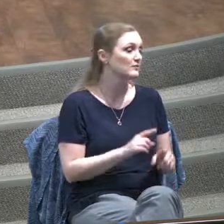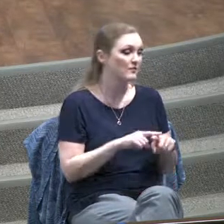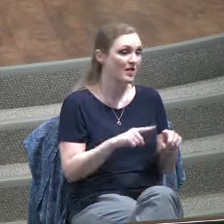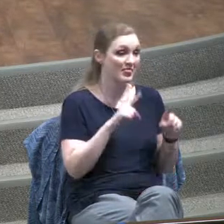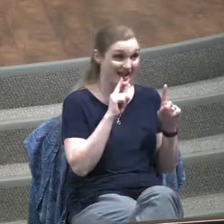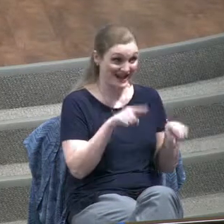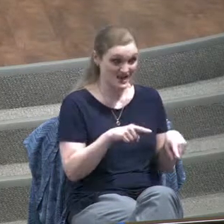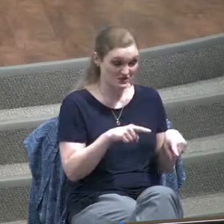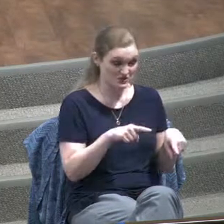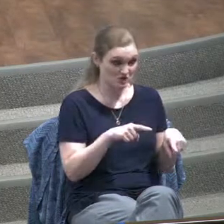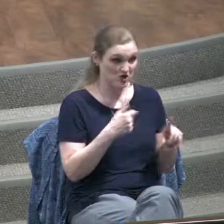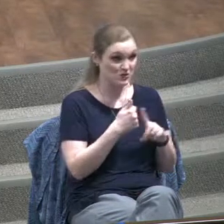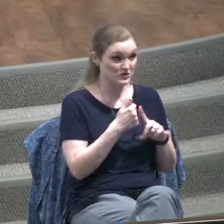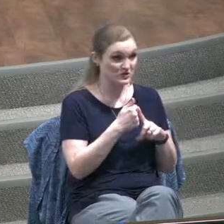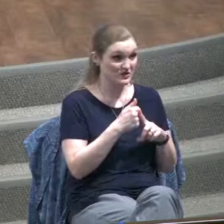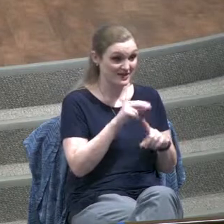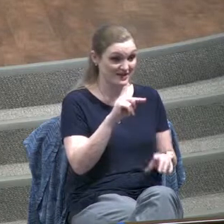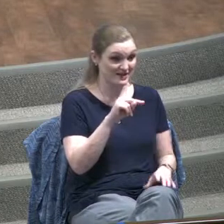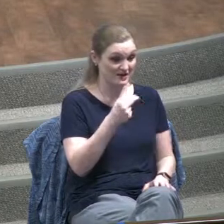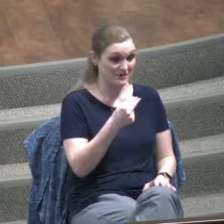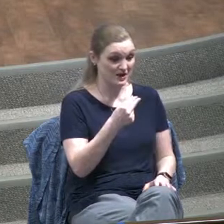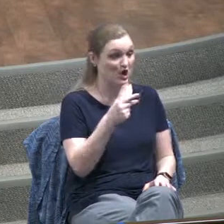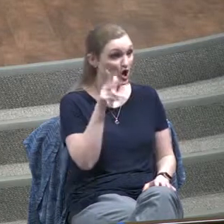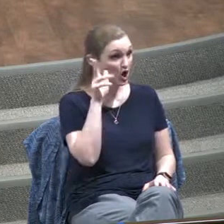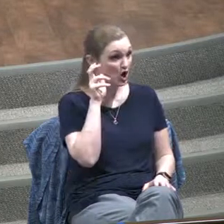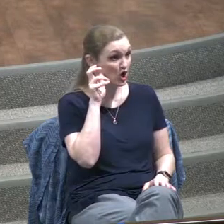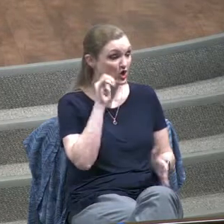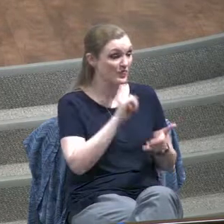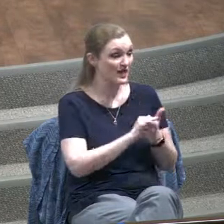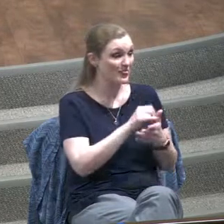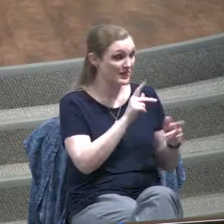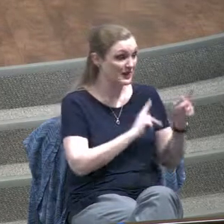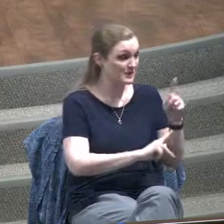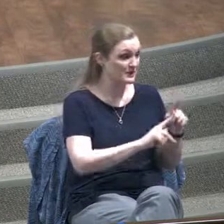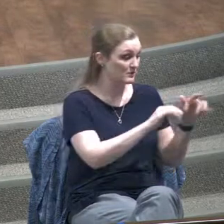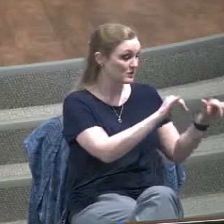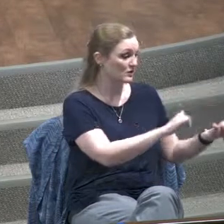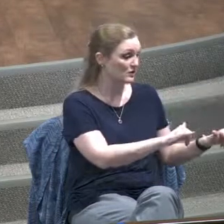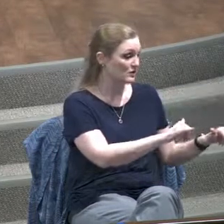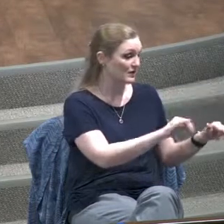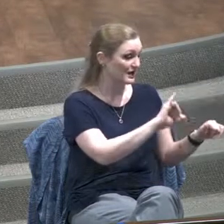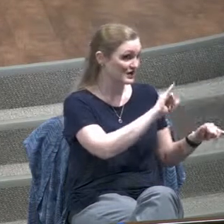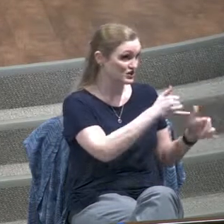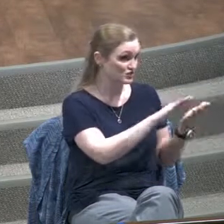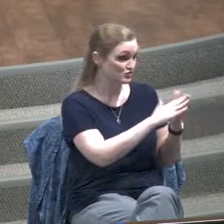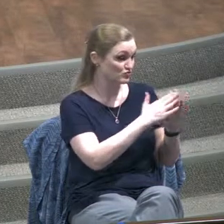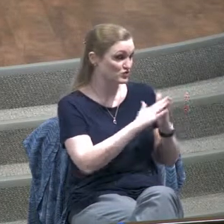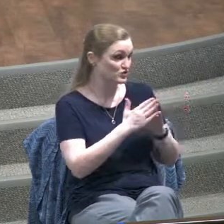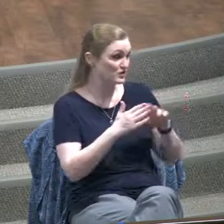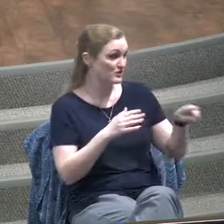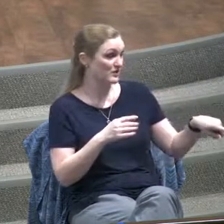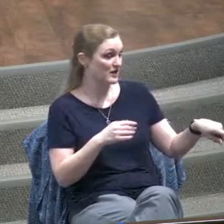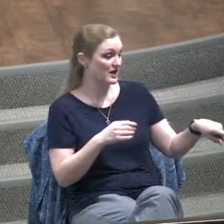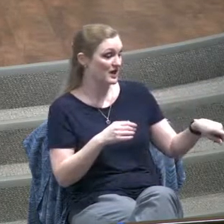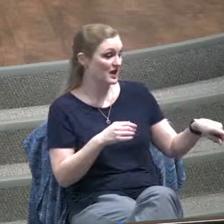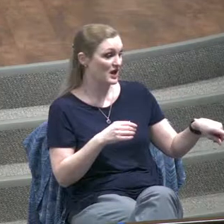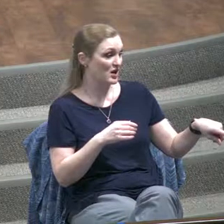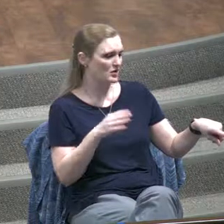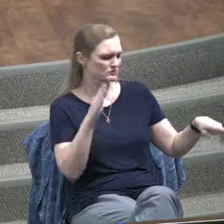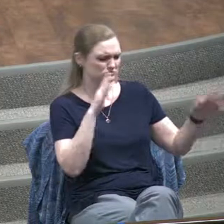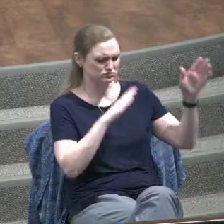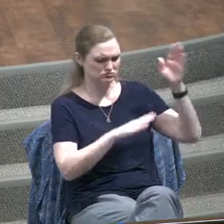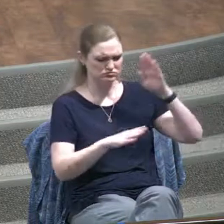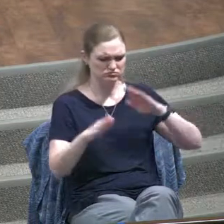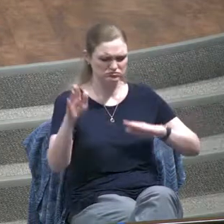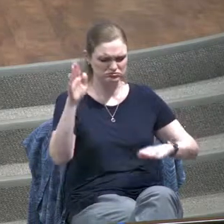came back to him, the remnant there in the province who have survived the exile is in great trouble